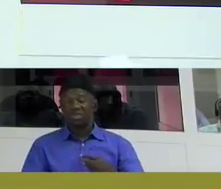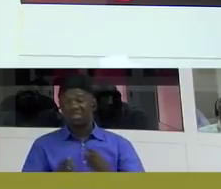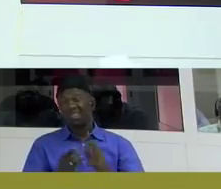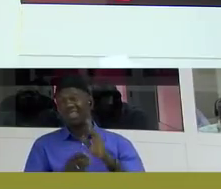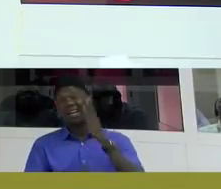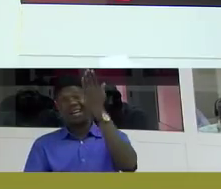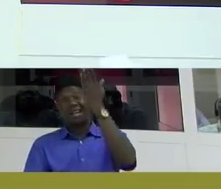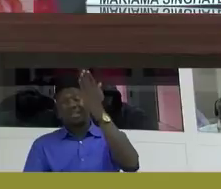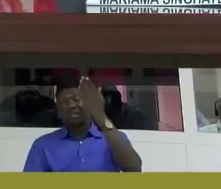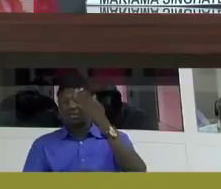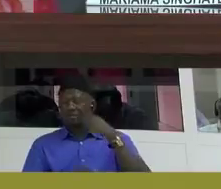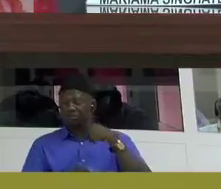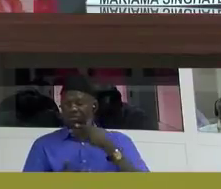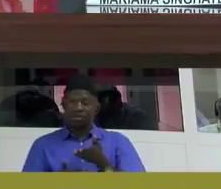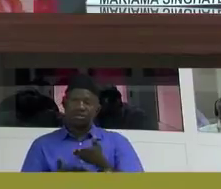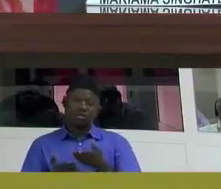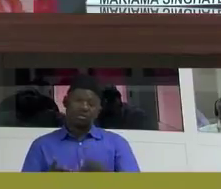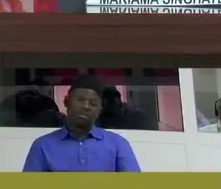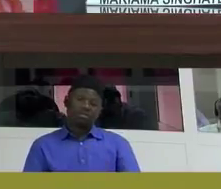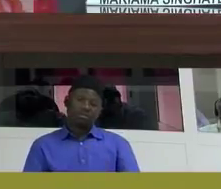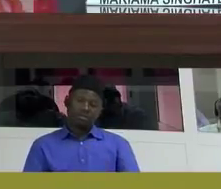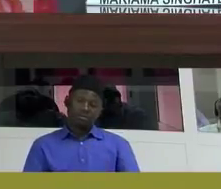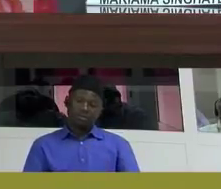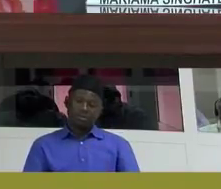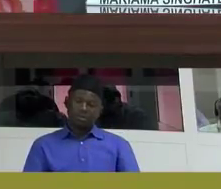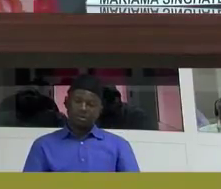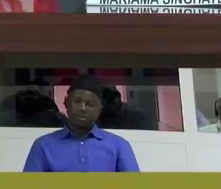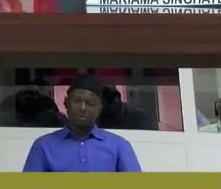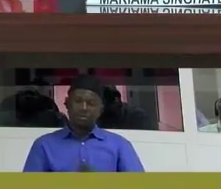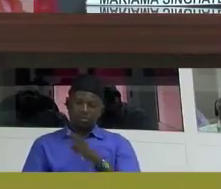see in that act